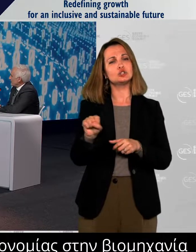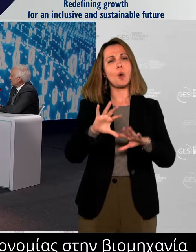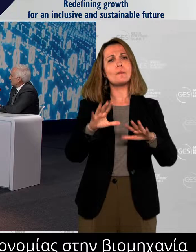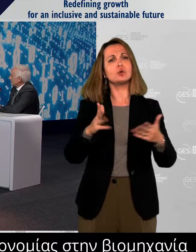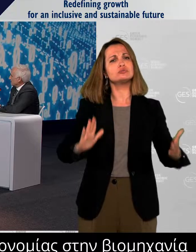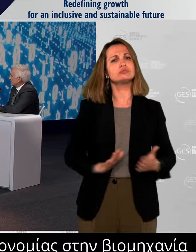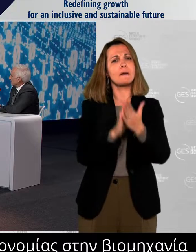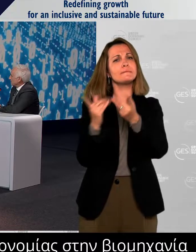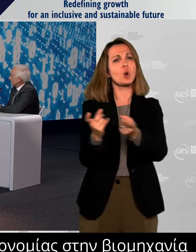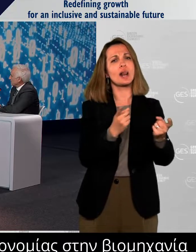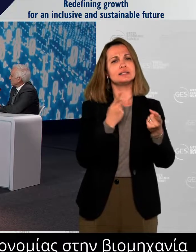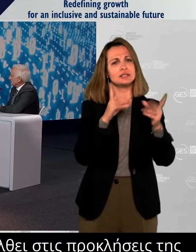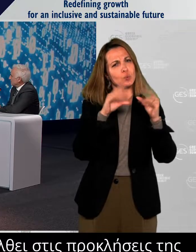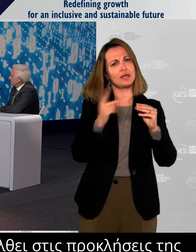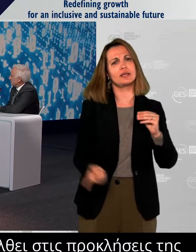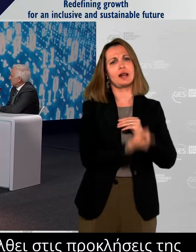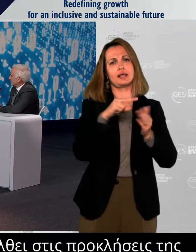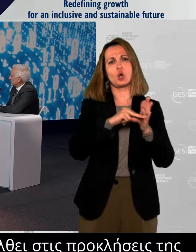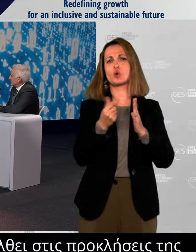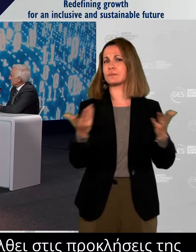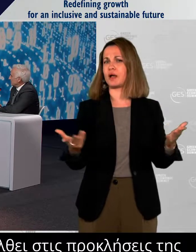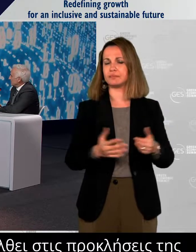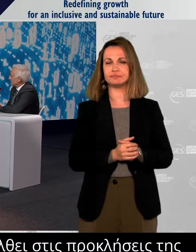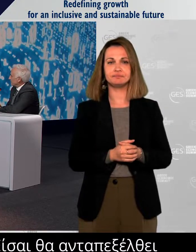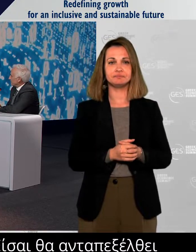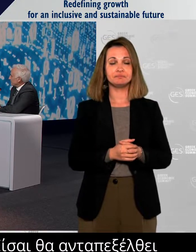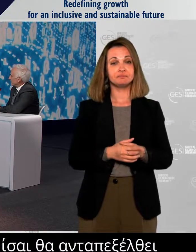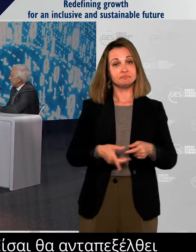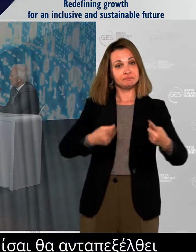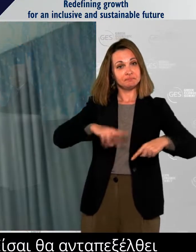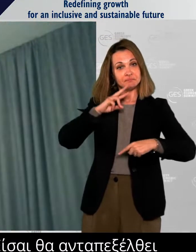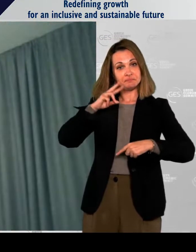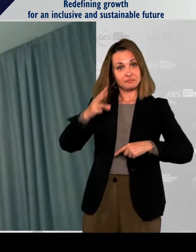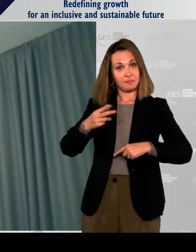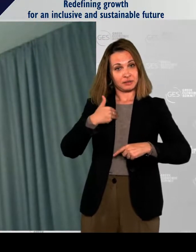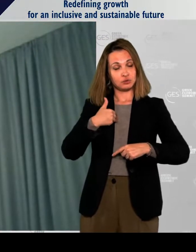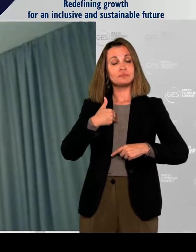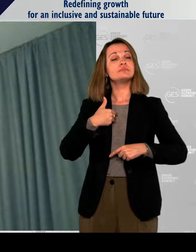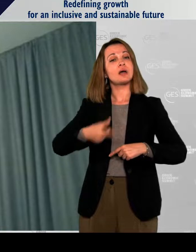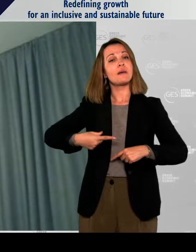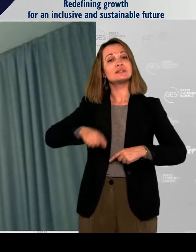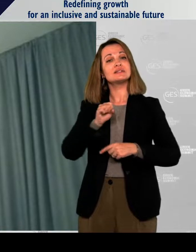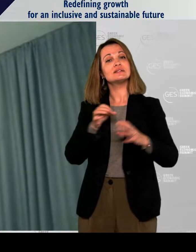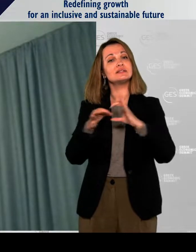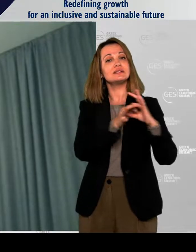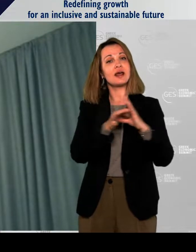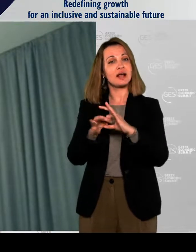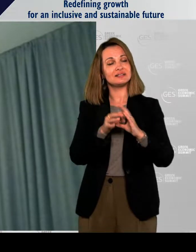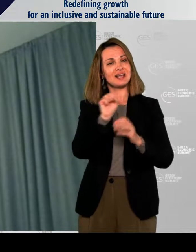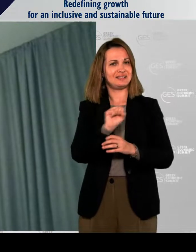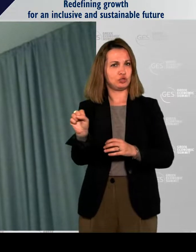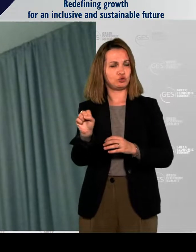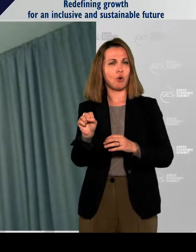where we are partnering with government, cities, and companies. The first came to